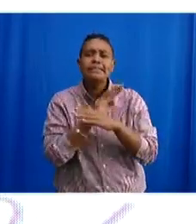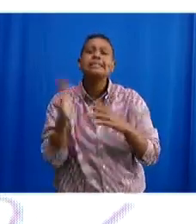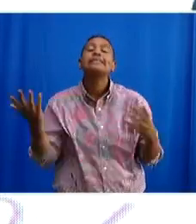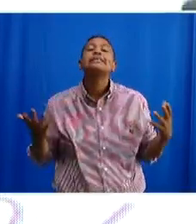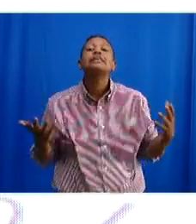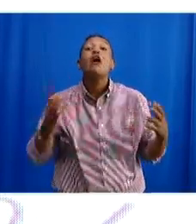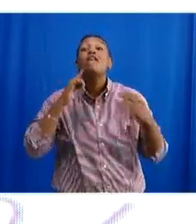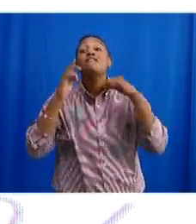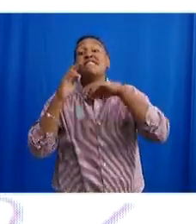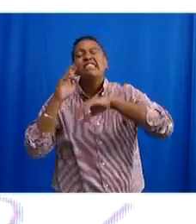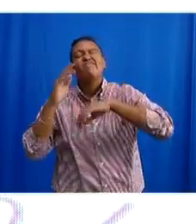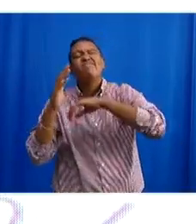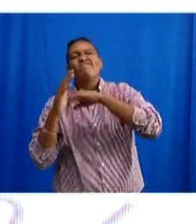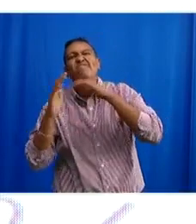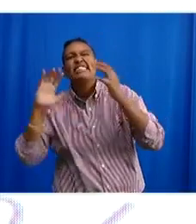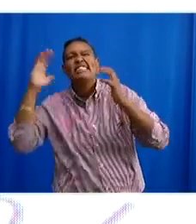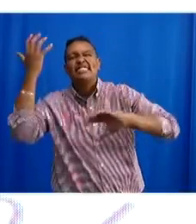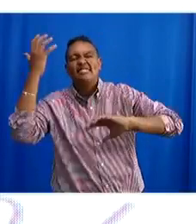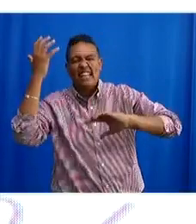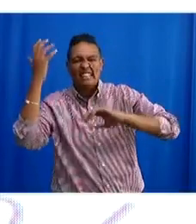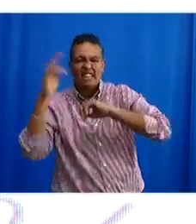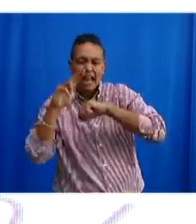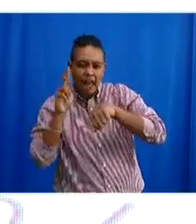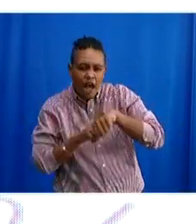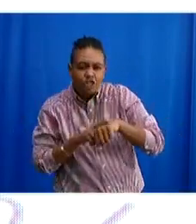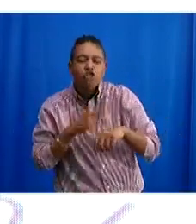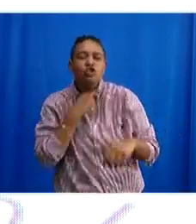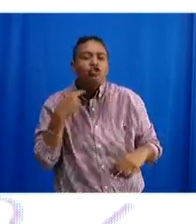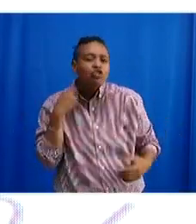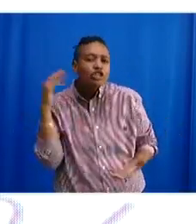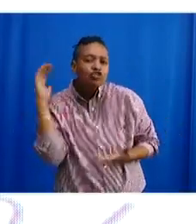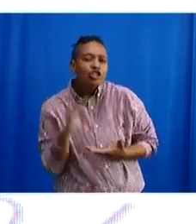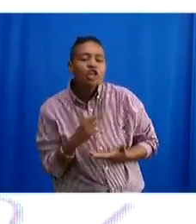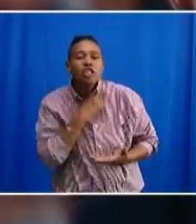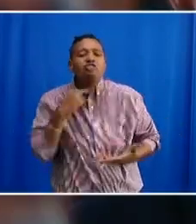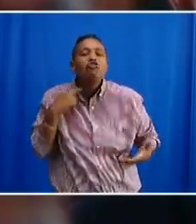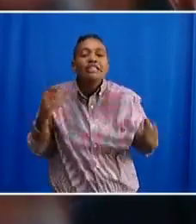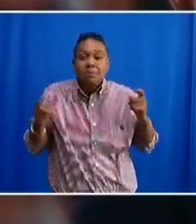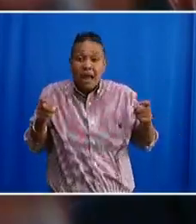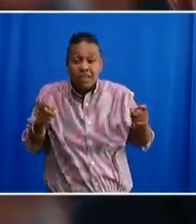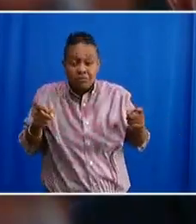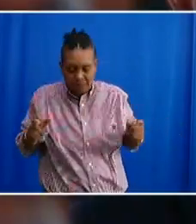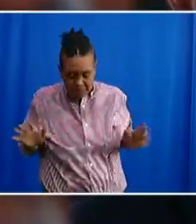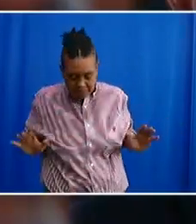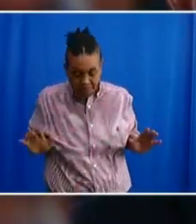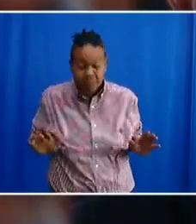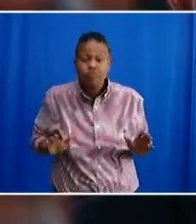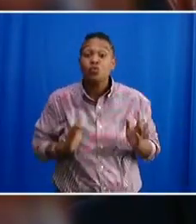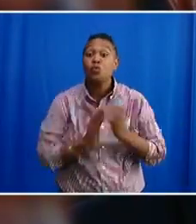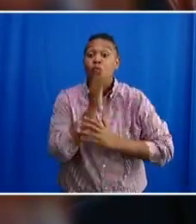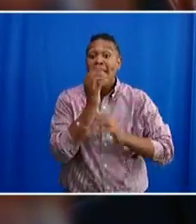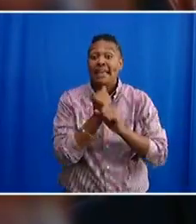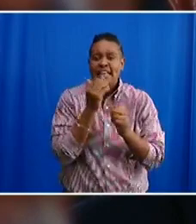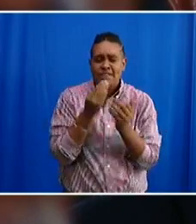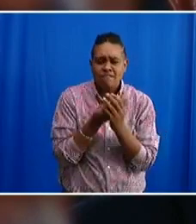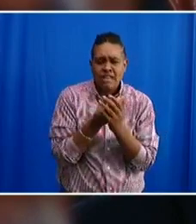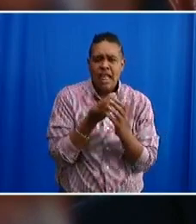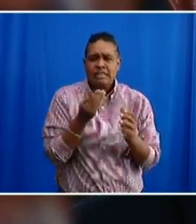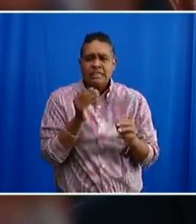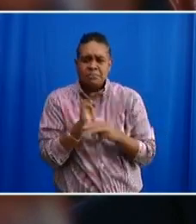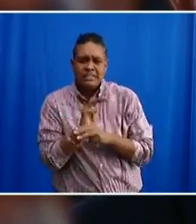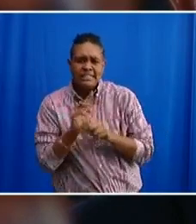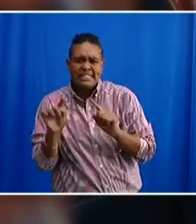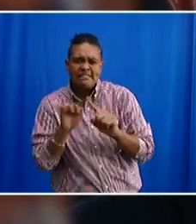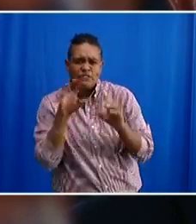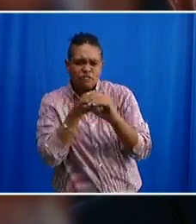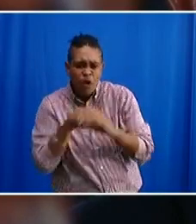of natural disaster risk reduction and risk management. By getting finance ministers involved from